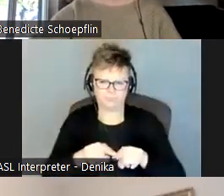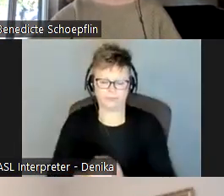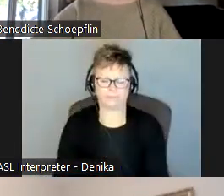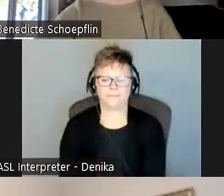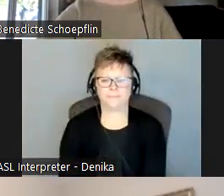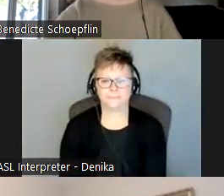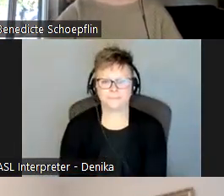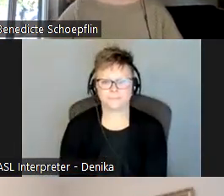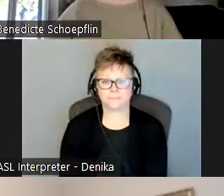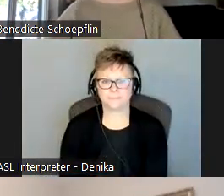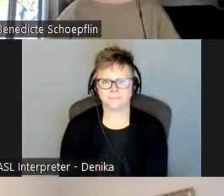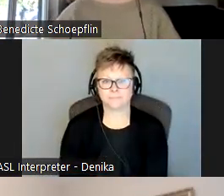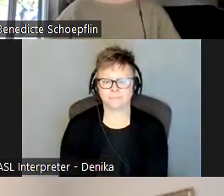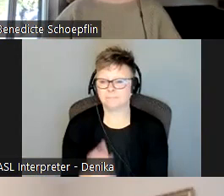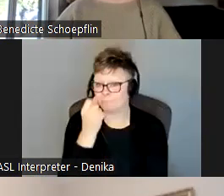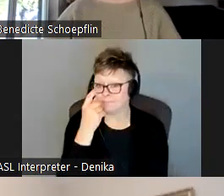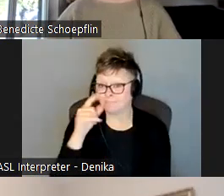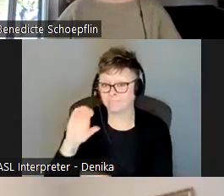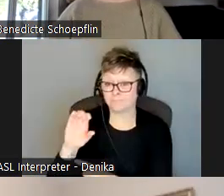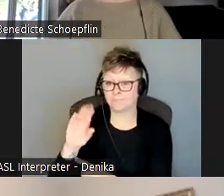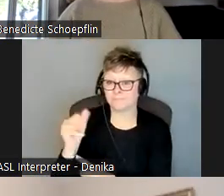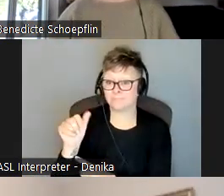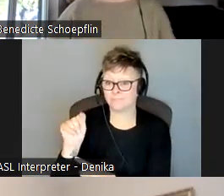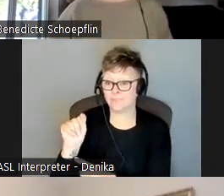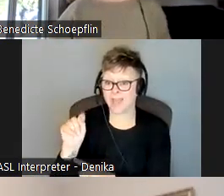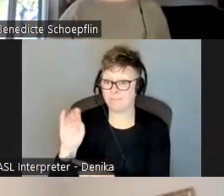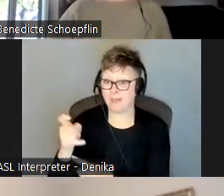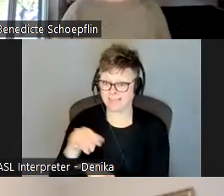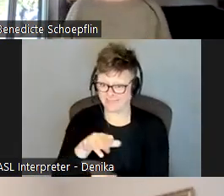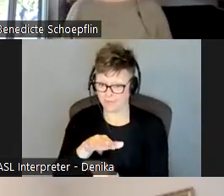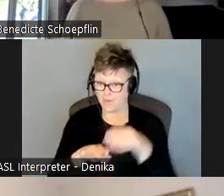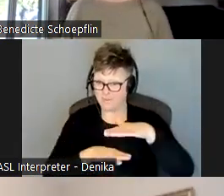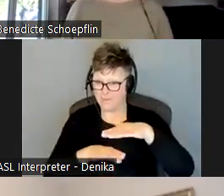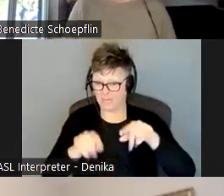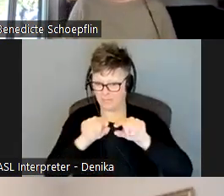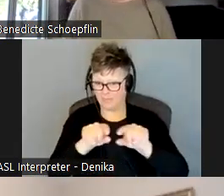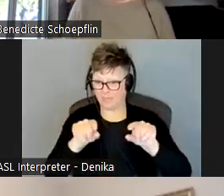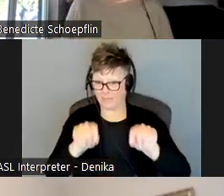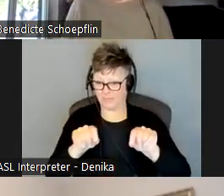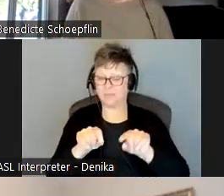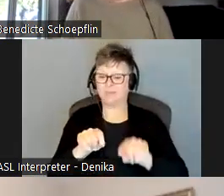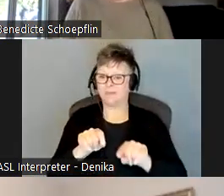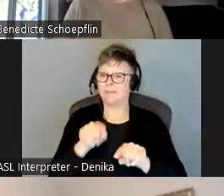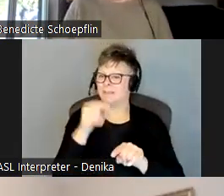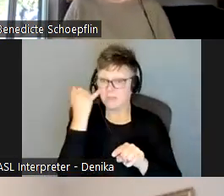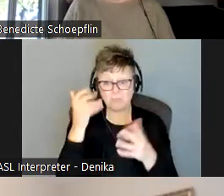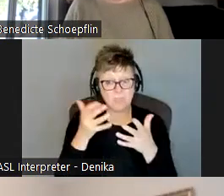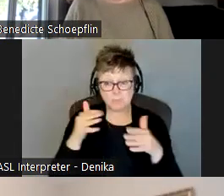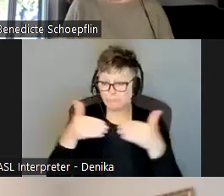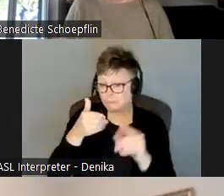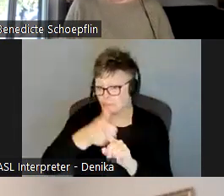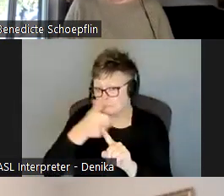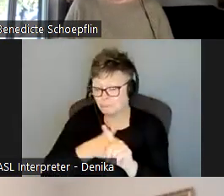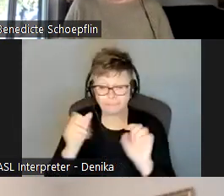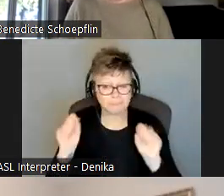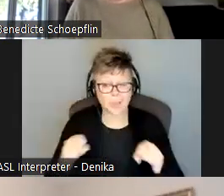As we mentioned, we have our chat box. We always encourage people to make comments, or if you want to introduce yourselves. We always like